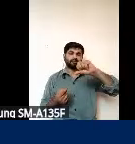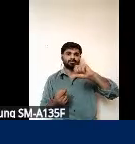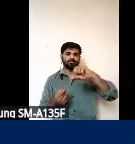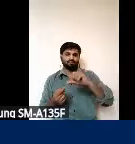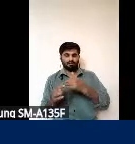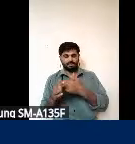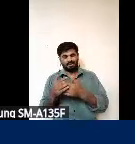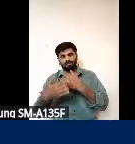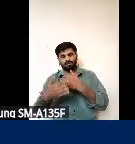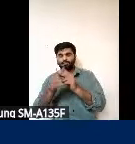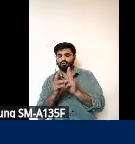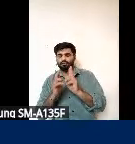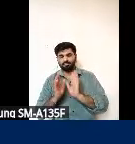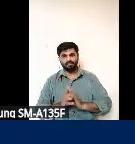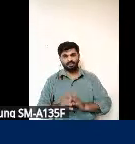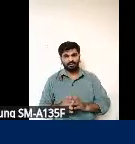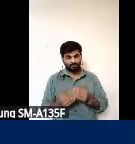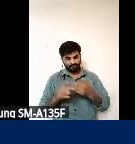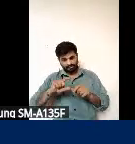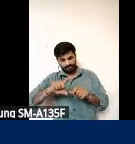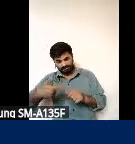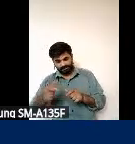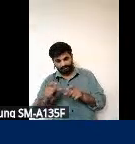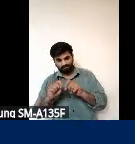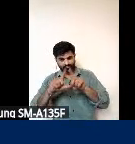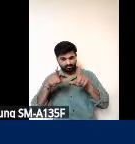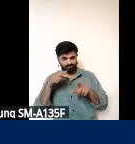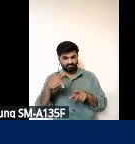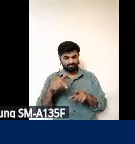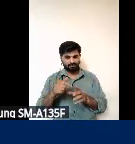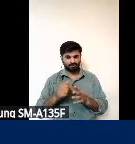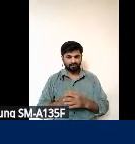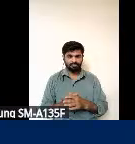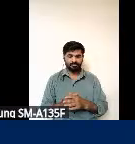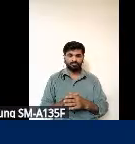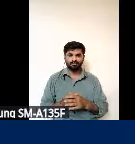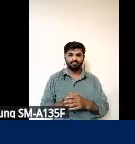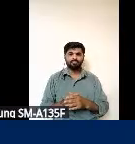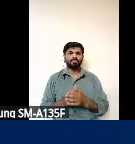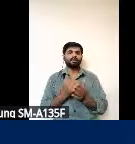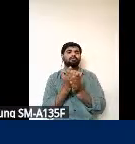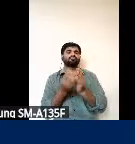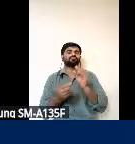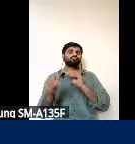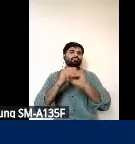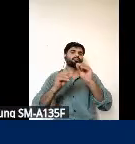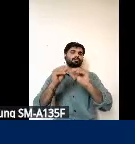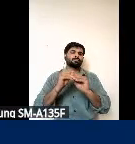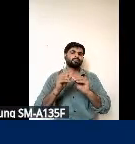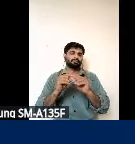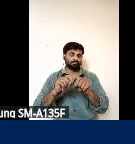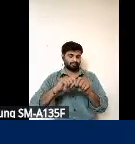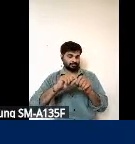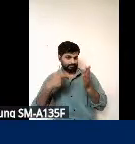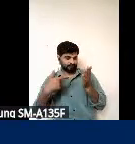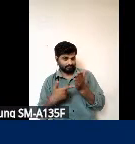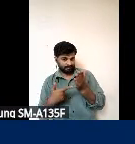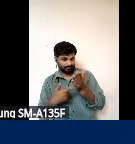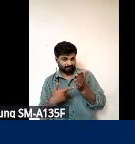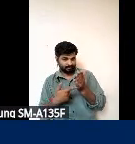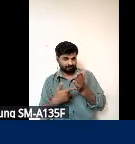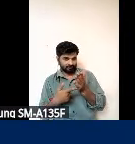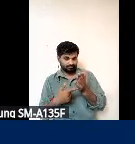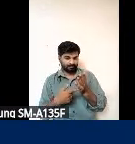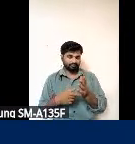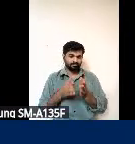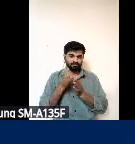Okay. Yeah, so there are three major components. I mean, as I mentioned, that this is going to be the first census which is going to be